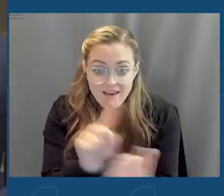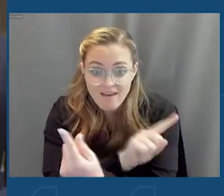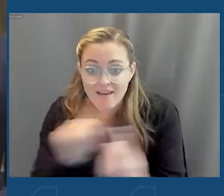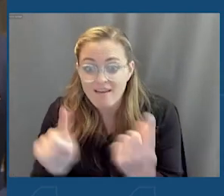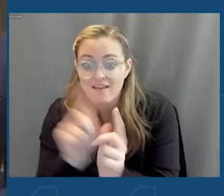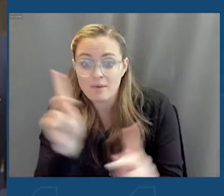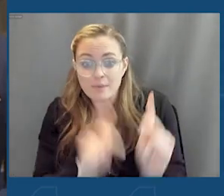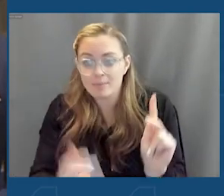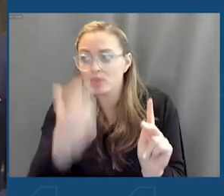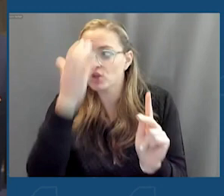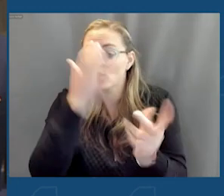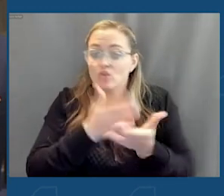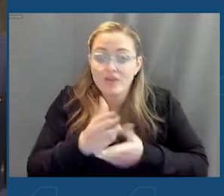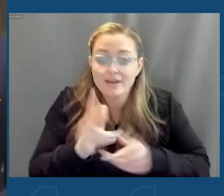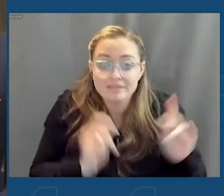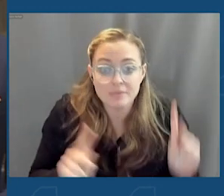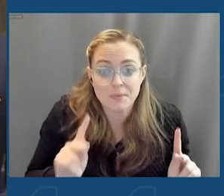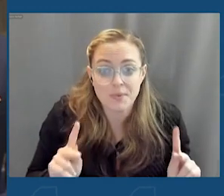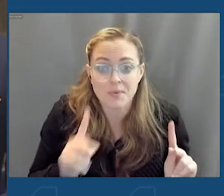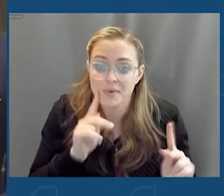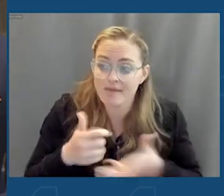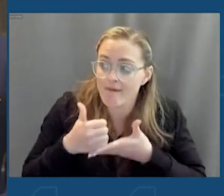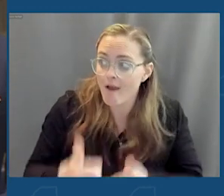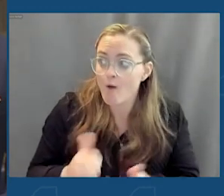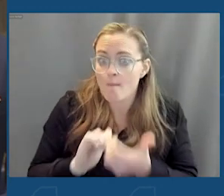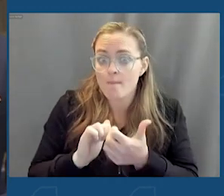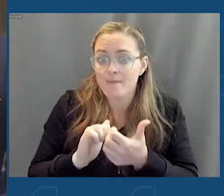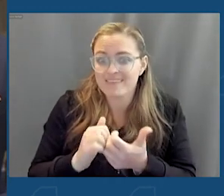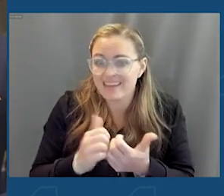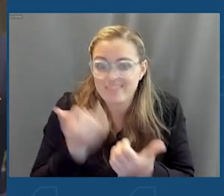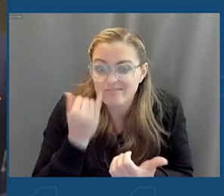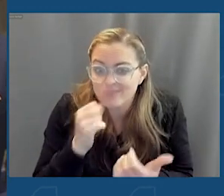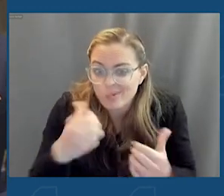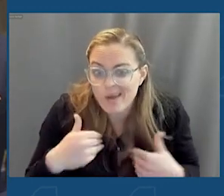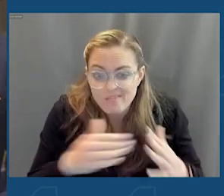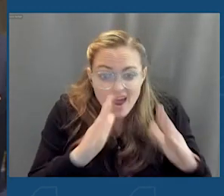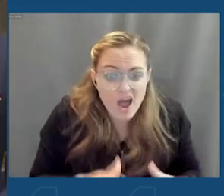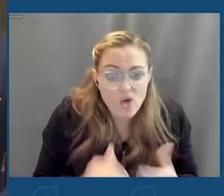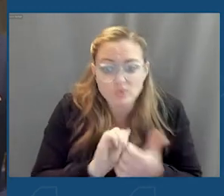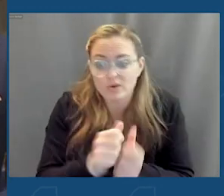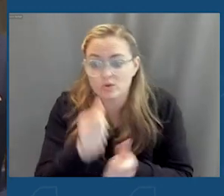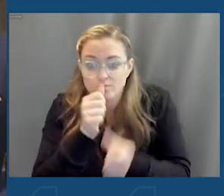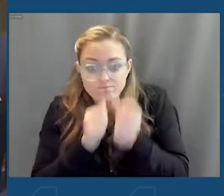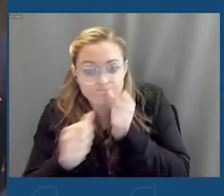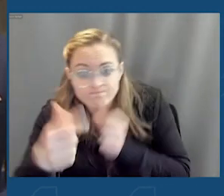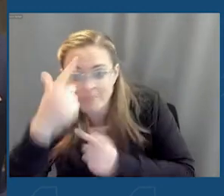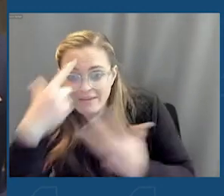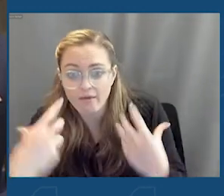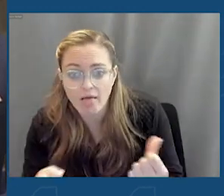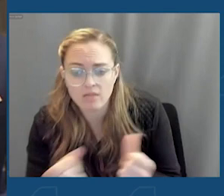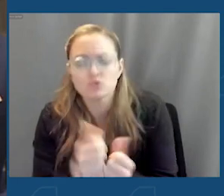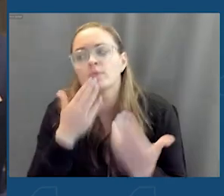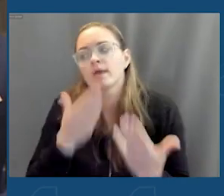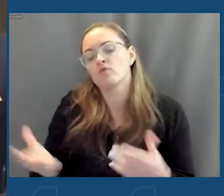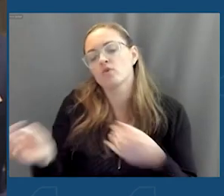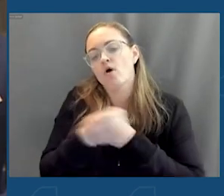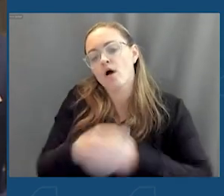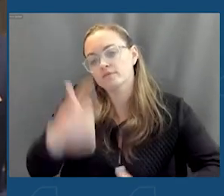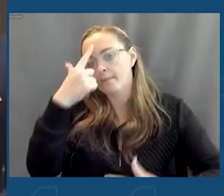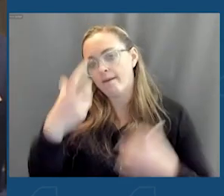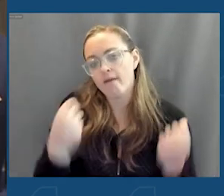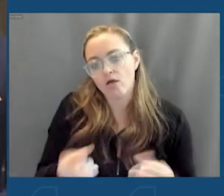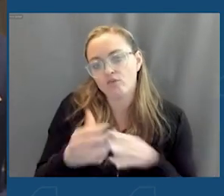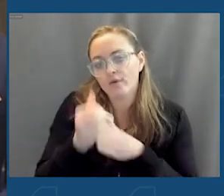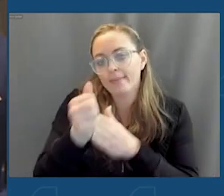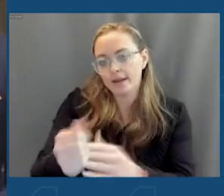the rights of individuals are and help the people who are unhoused deal with mental illness. And again, I want to thank the Office of Mental Health for leading the trainings. Again, you would